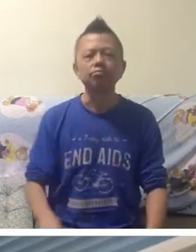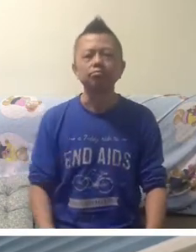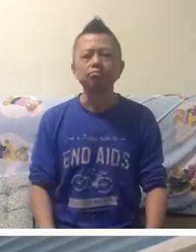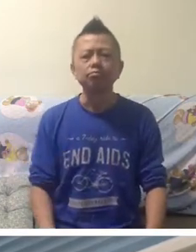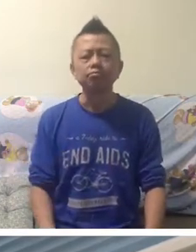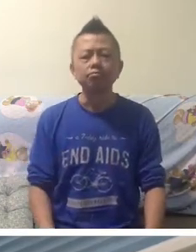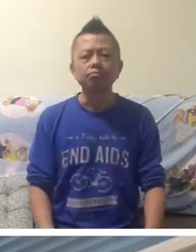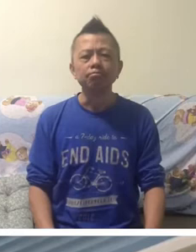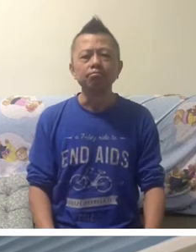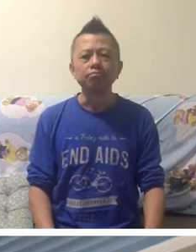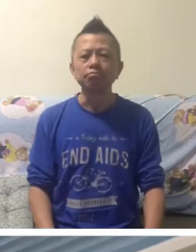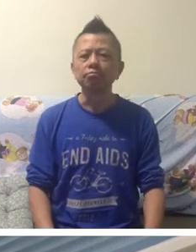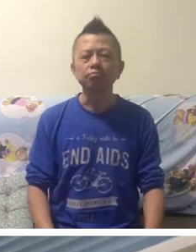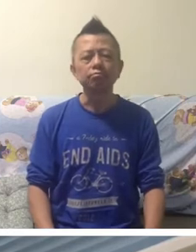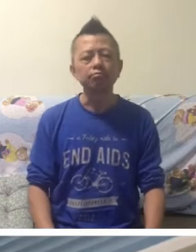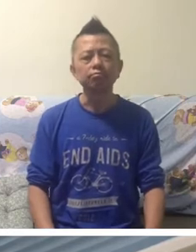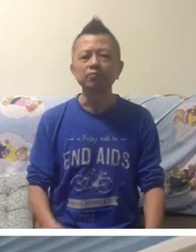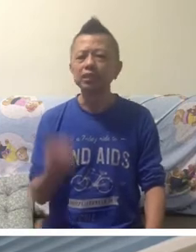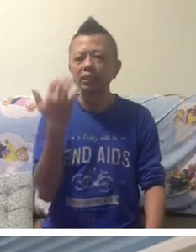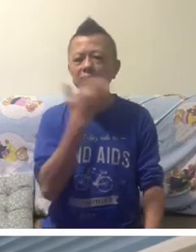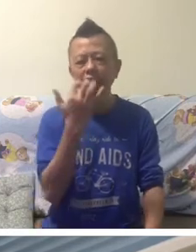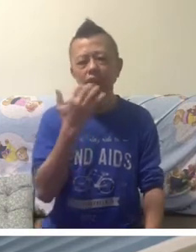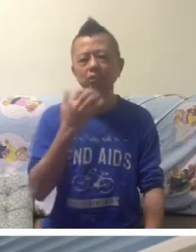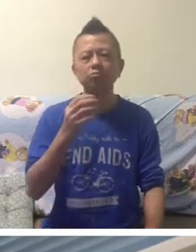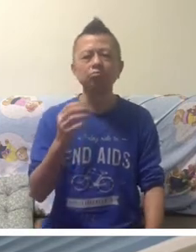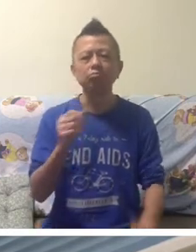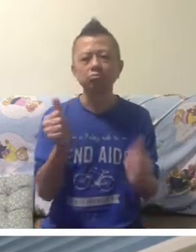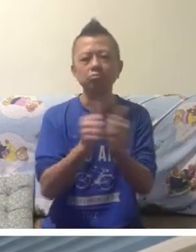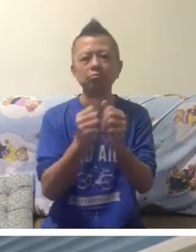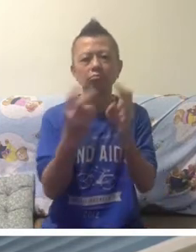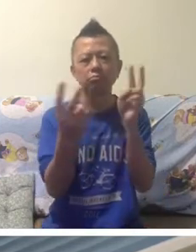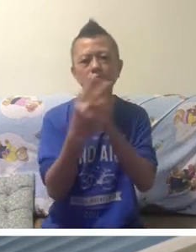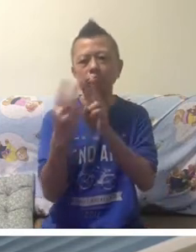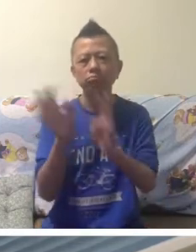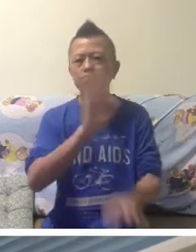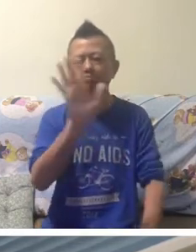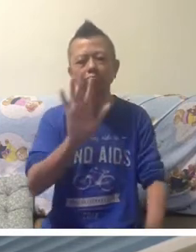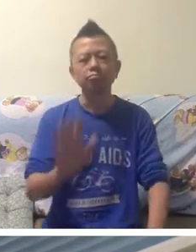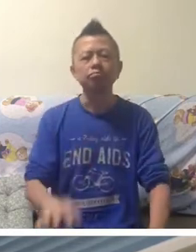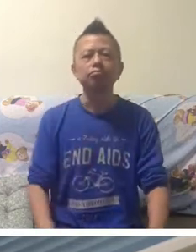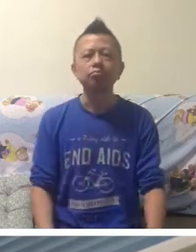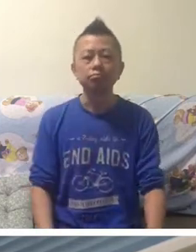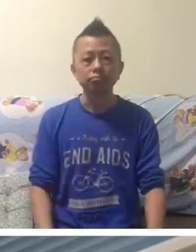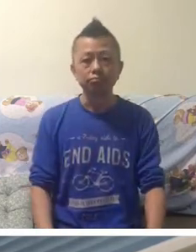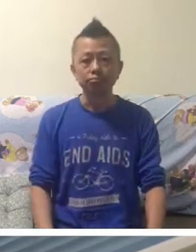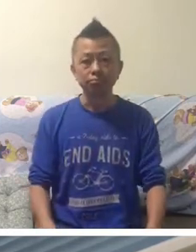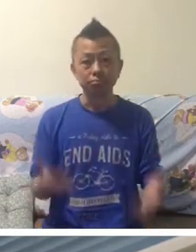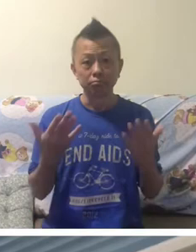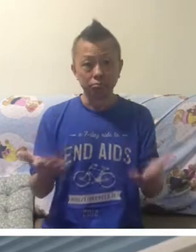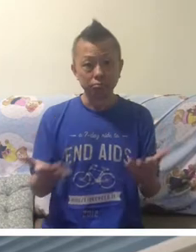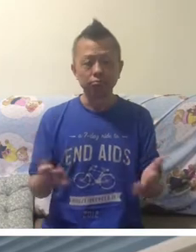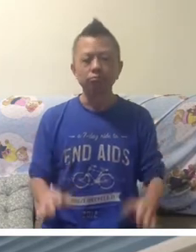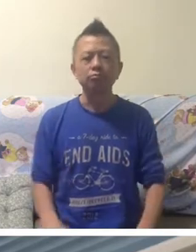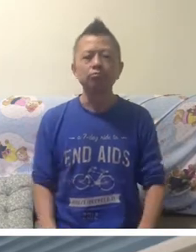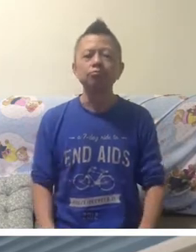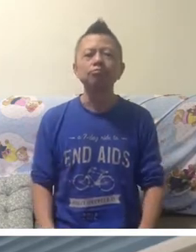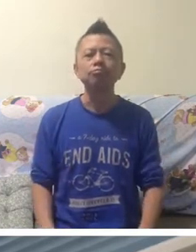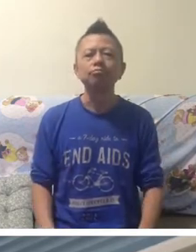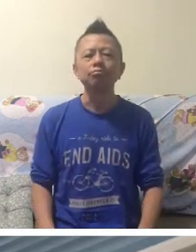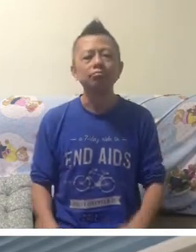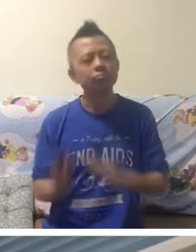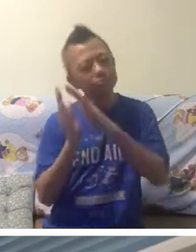so that so we're not doing any visiting. So today I was just, you know, sleeping,